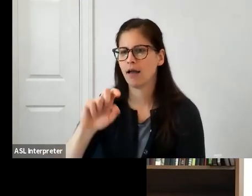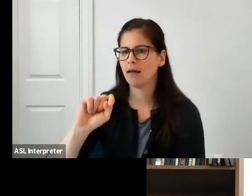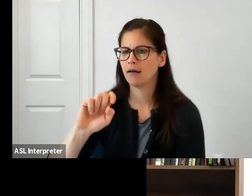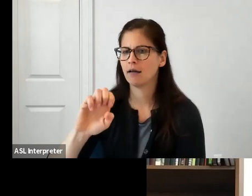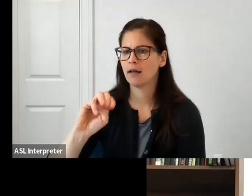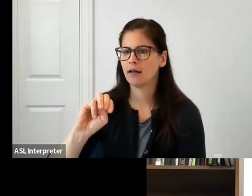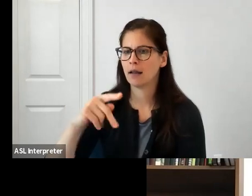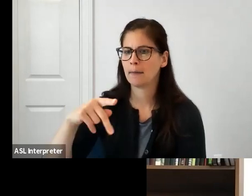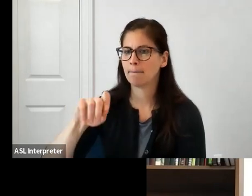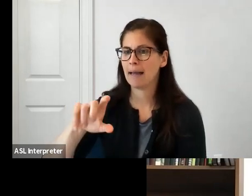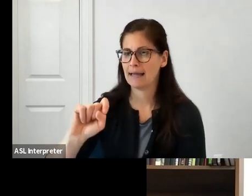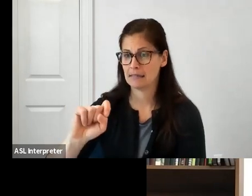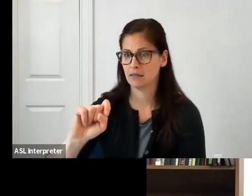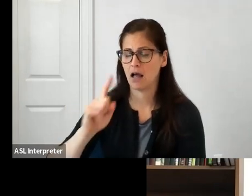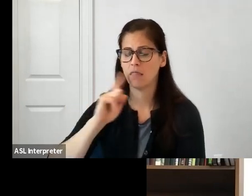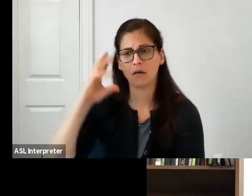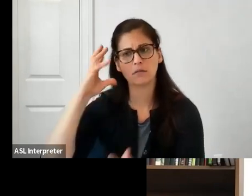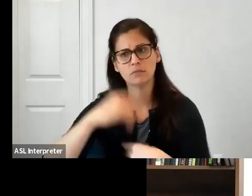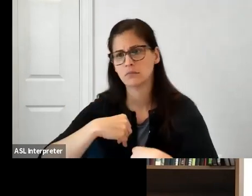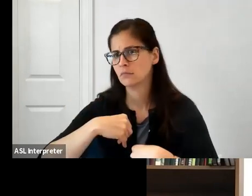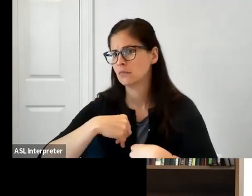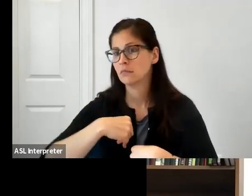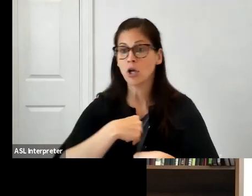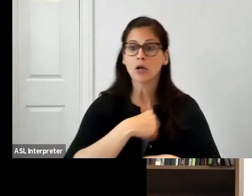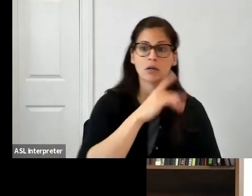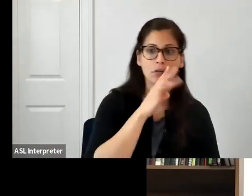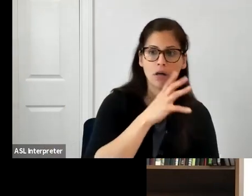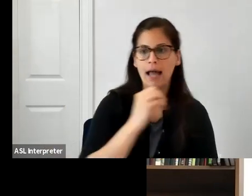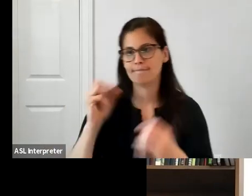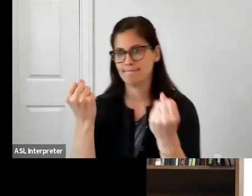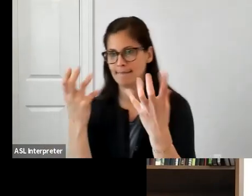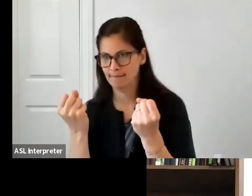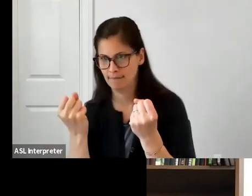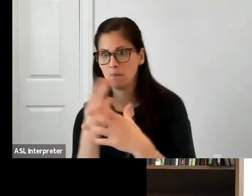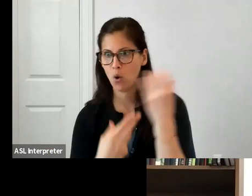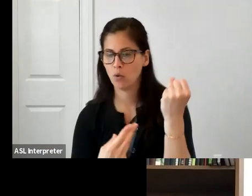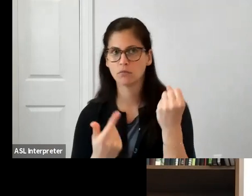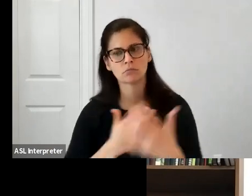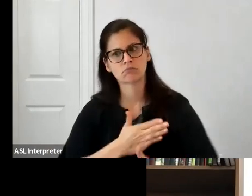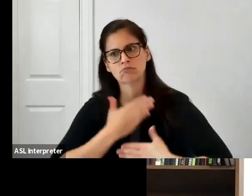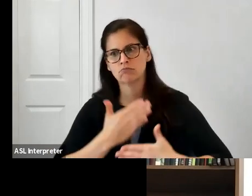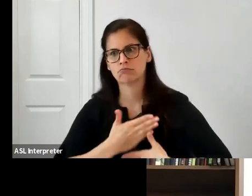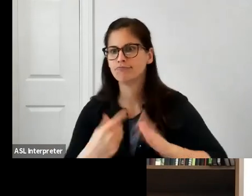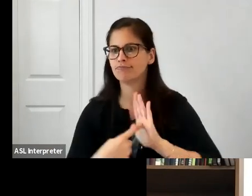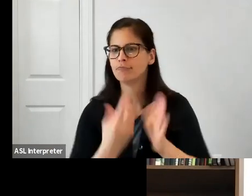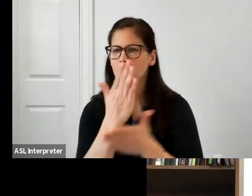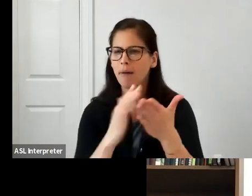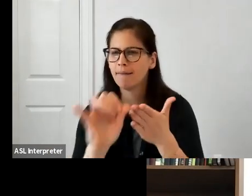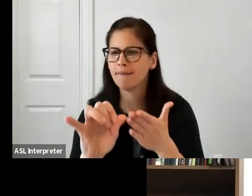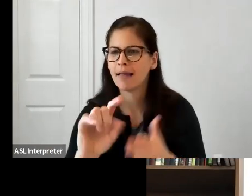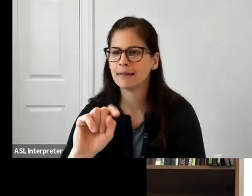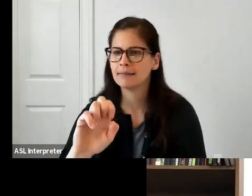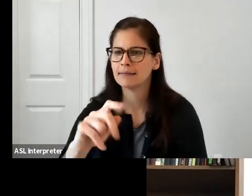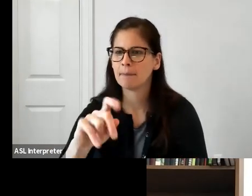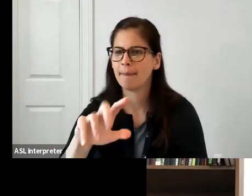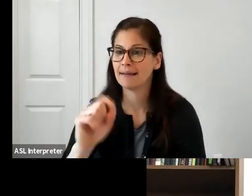was beautiful in both voice and ASL. So I'm very pleased that we can present a slice of that Tempest